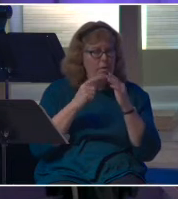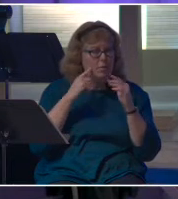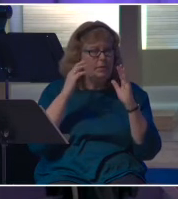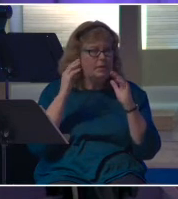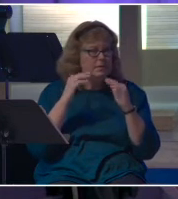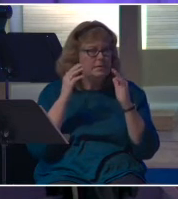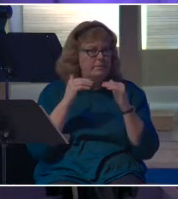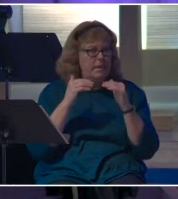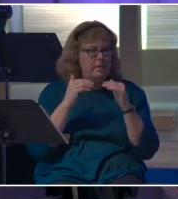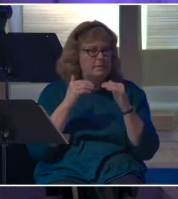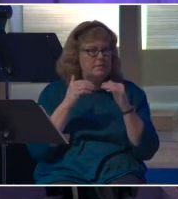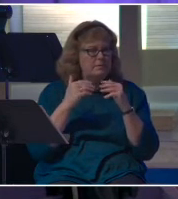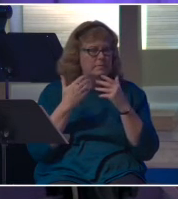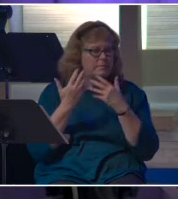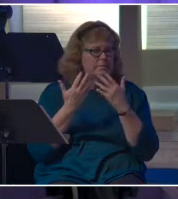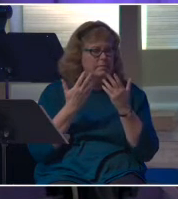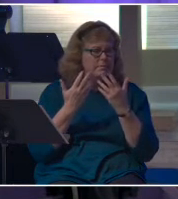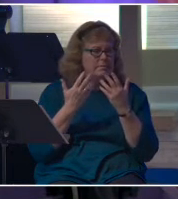expecting?